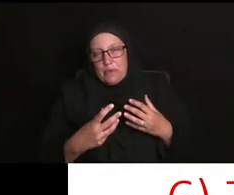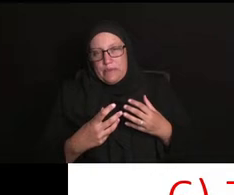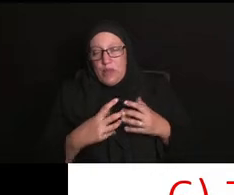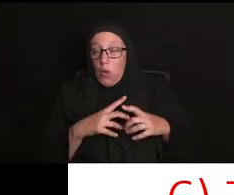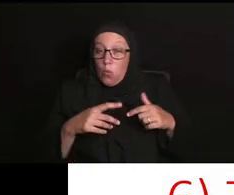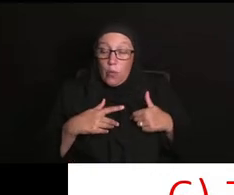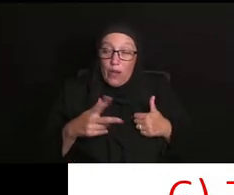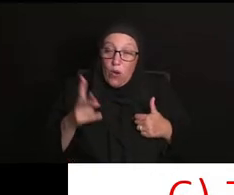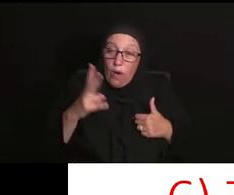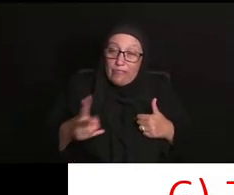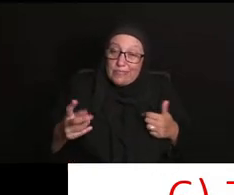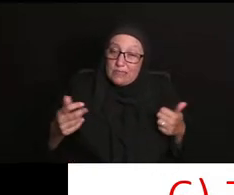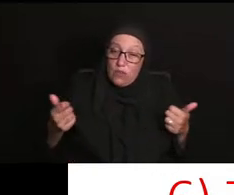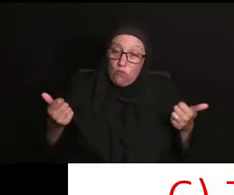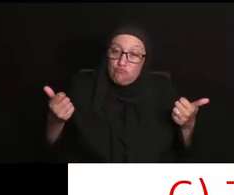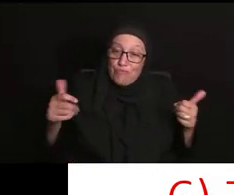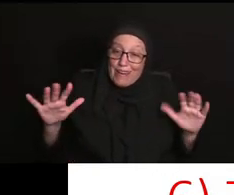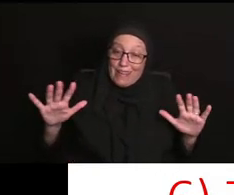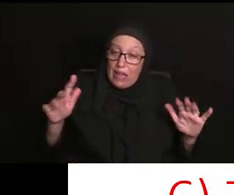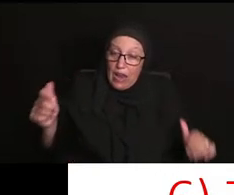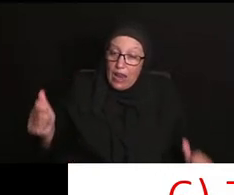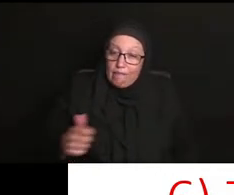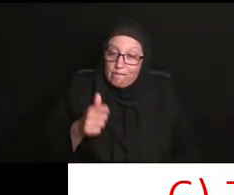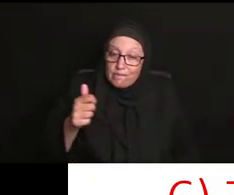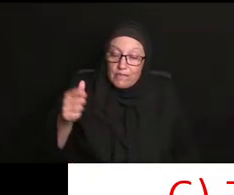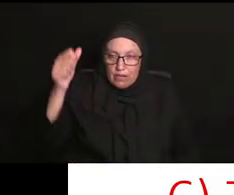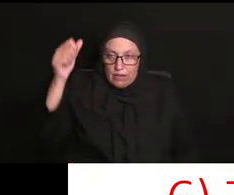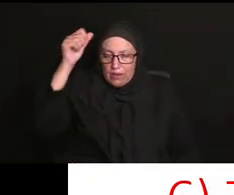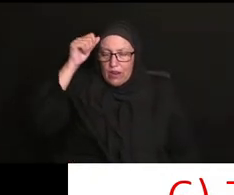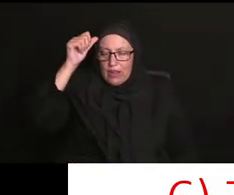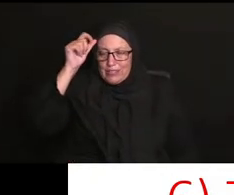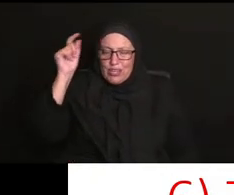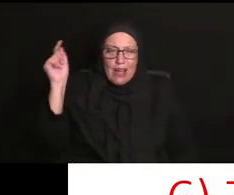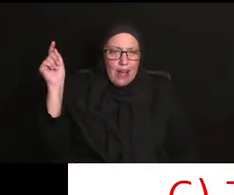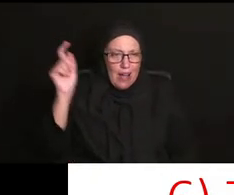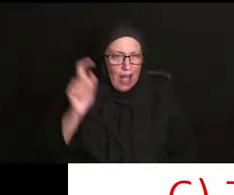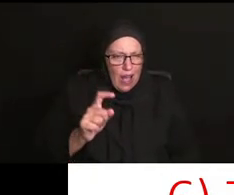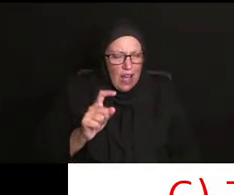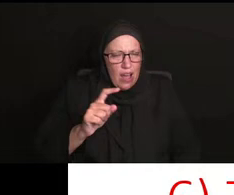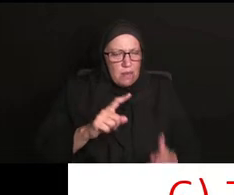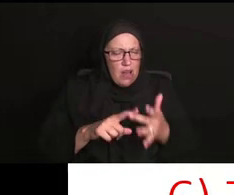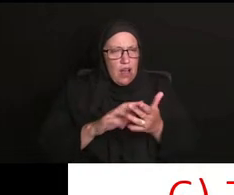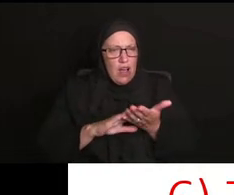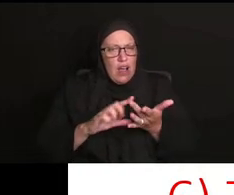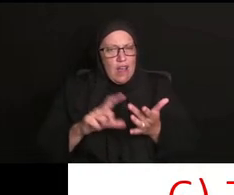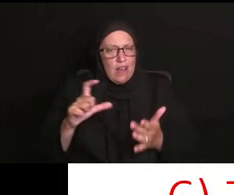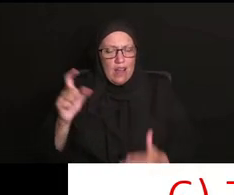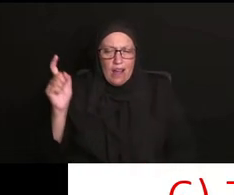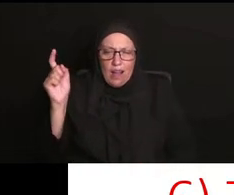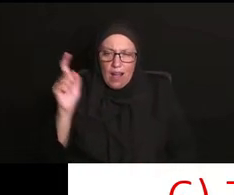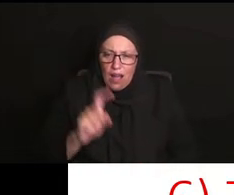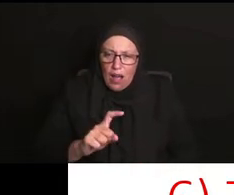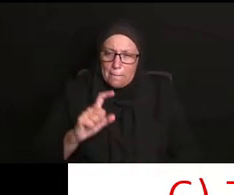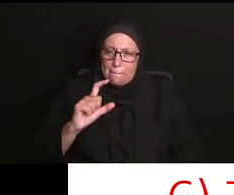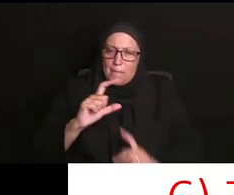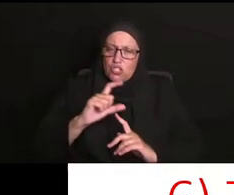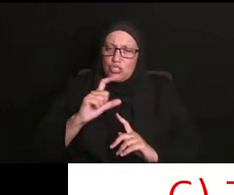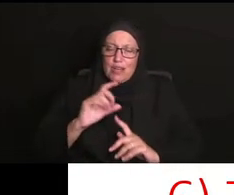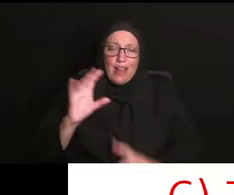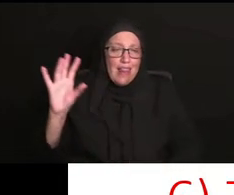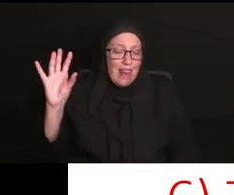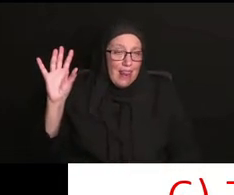knowledge. We come to the center, we come to the masjid, we listen to more lectures, which is good and fine. But we